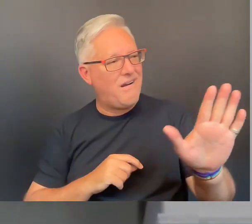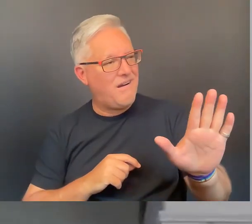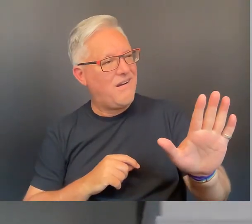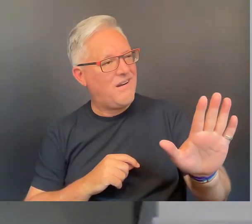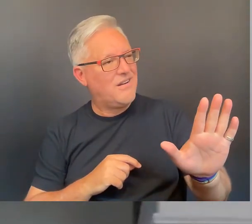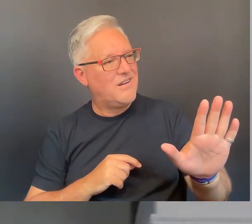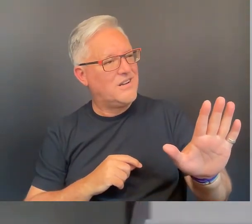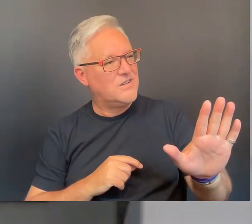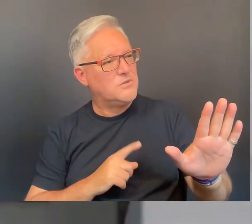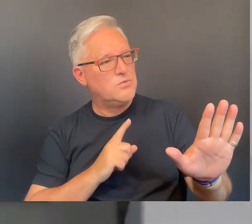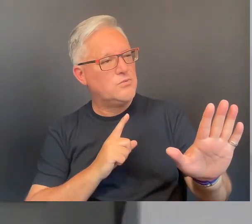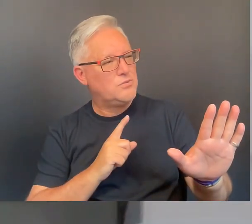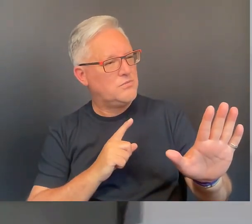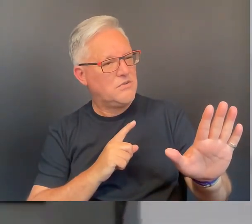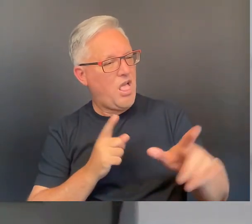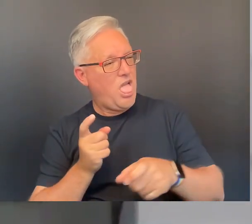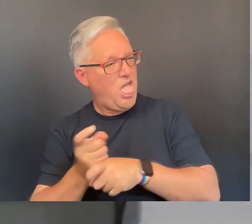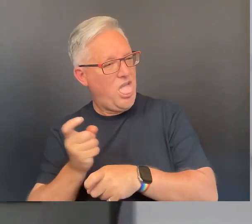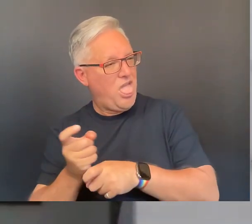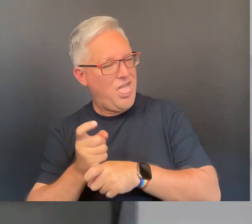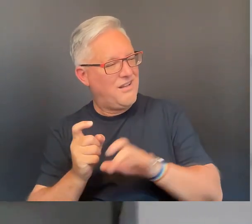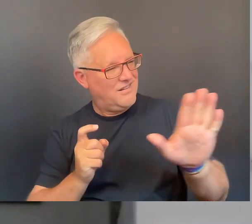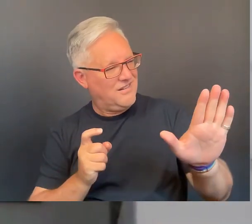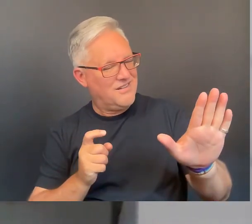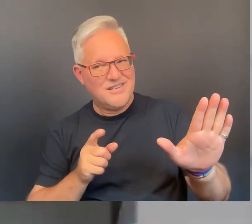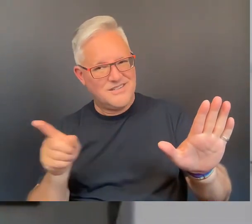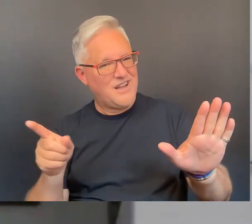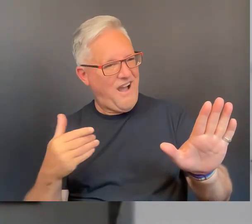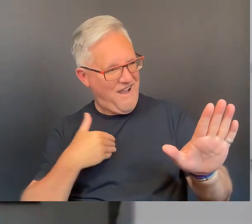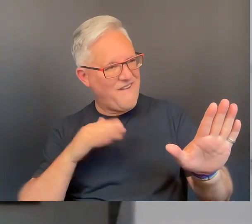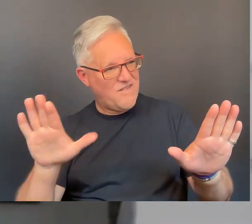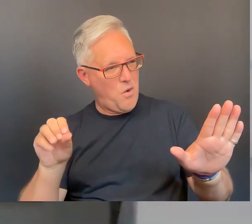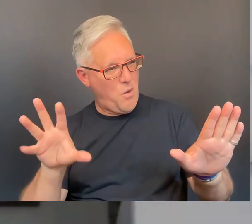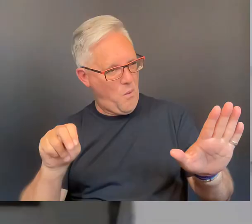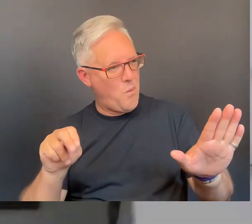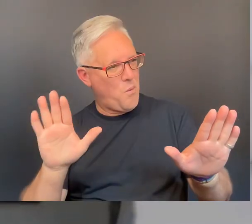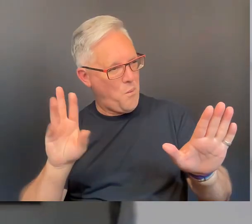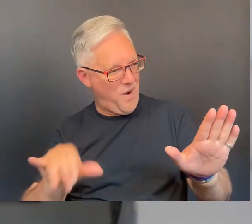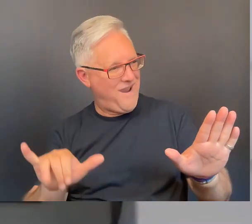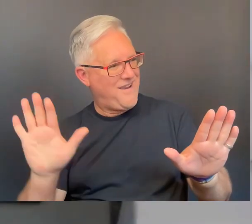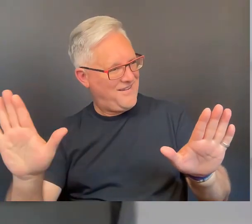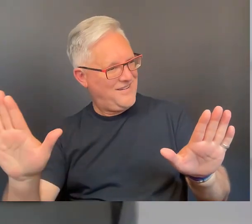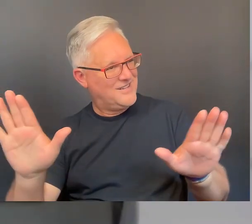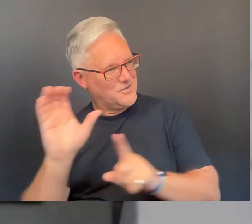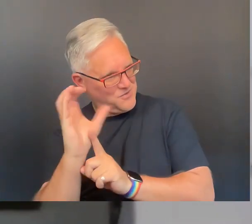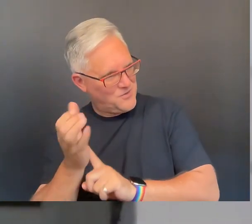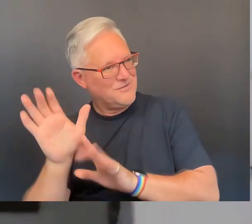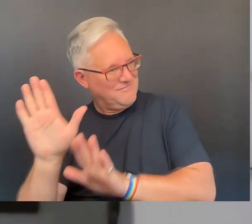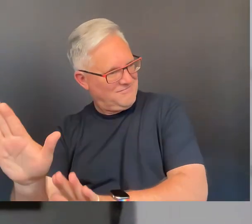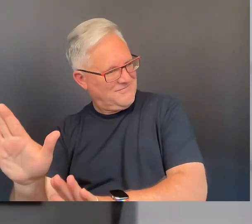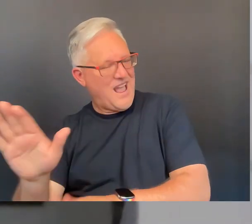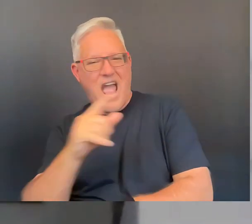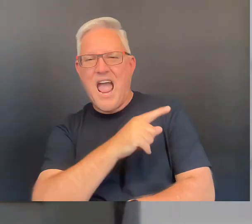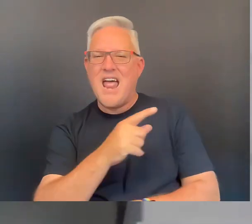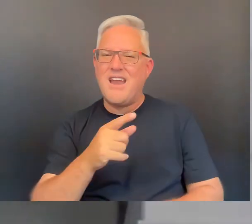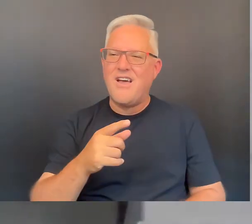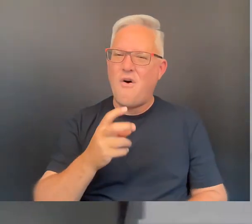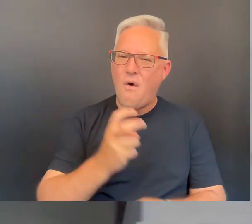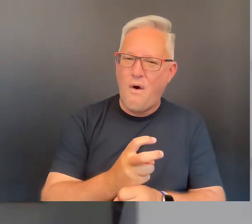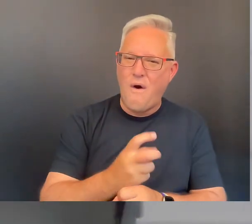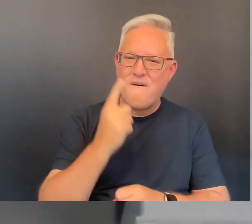it differently. That's not the way they do it, and that's such a hard construct